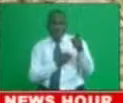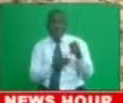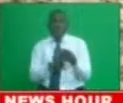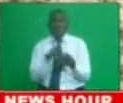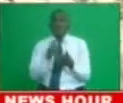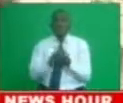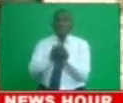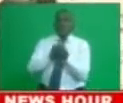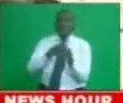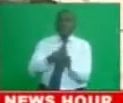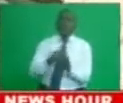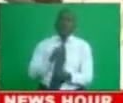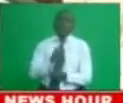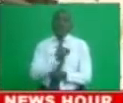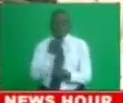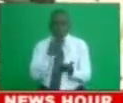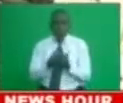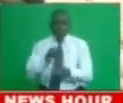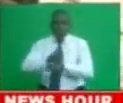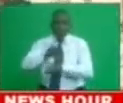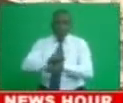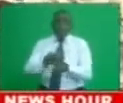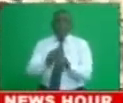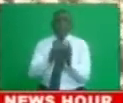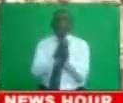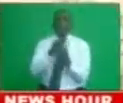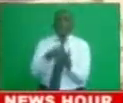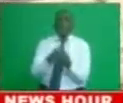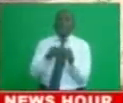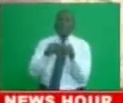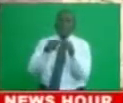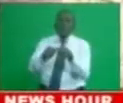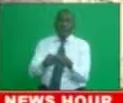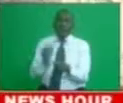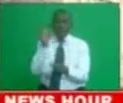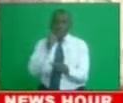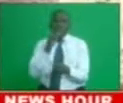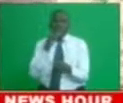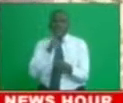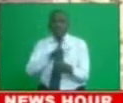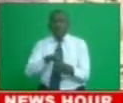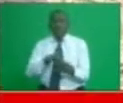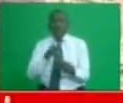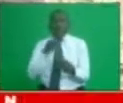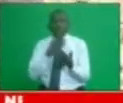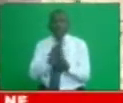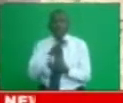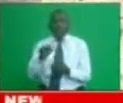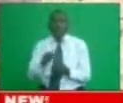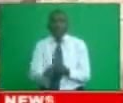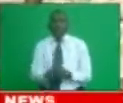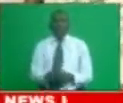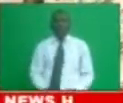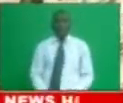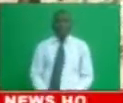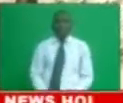Arthur commended them for their hard work and asked them to continue to seek the good of the children entrusted under